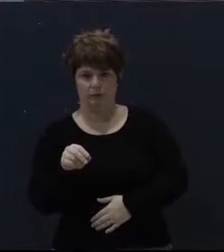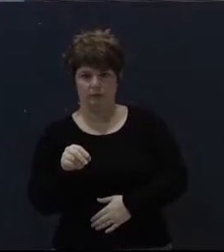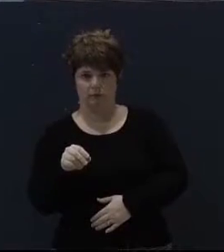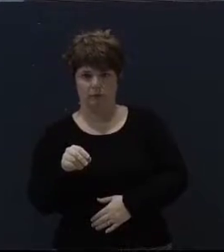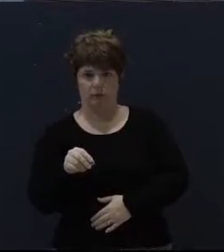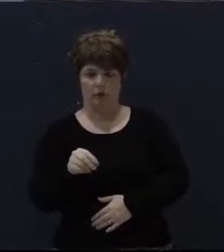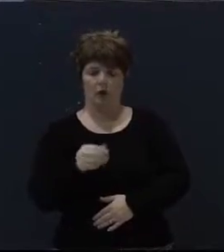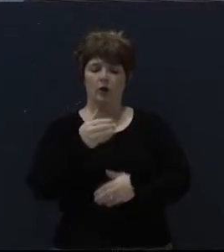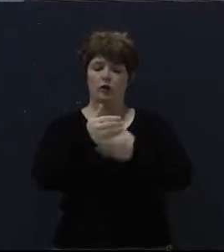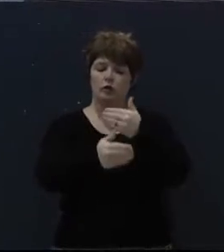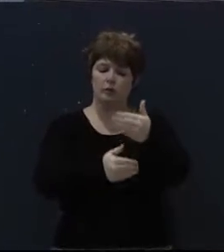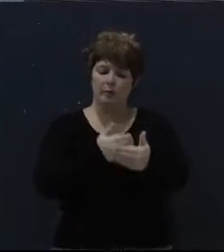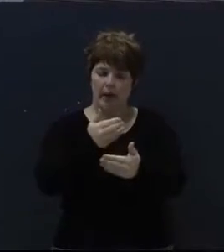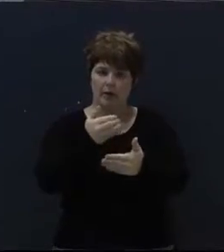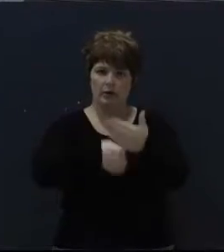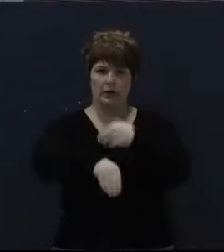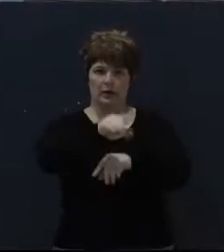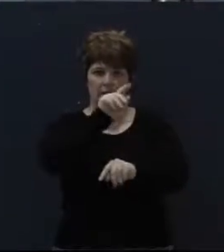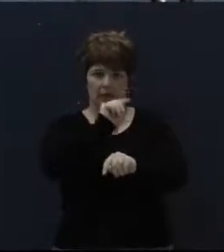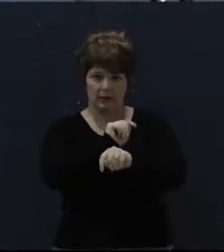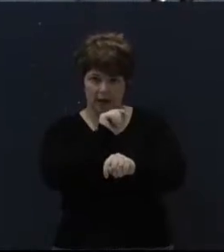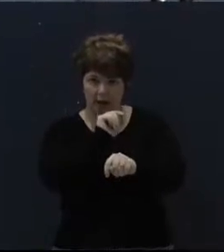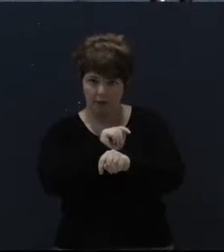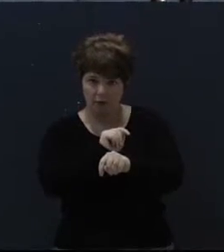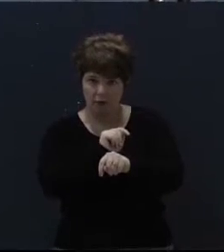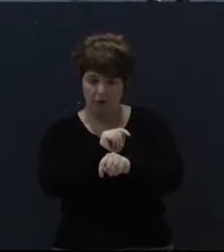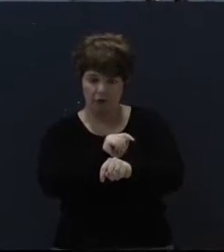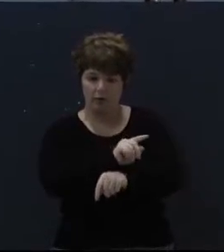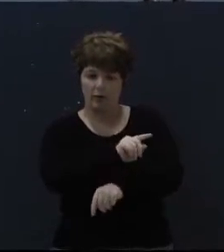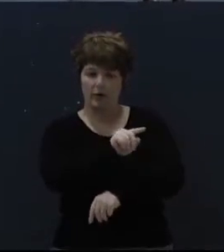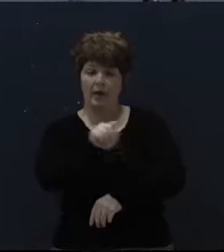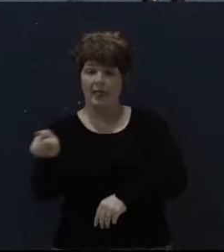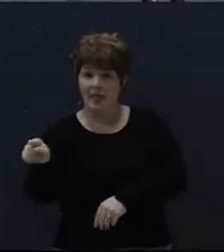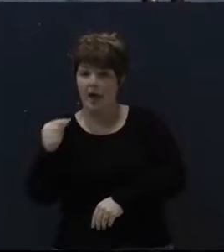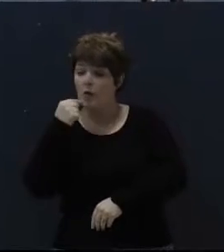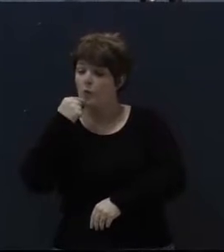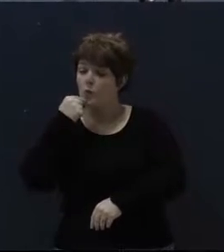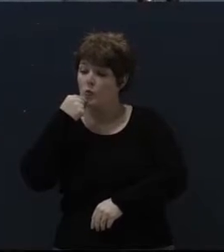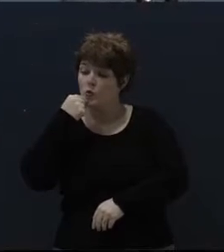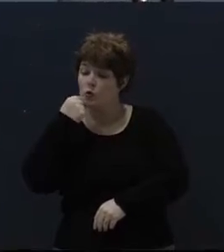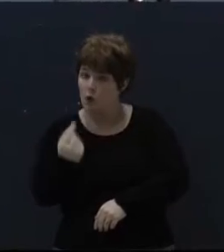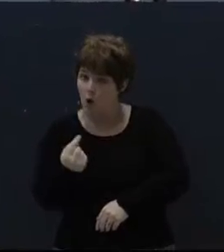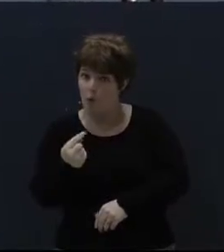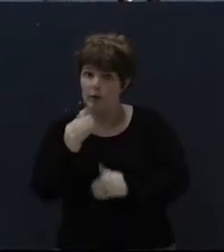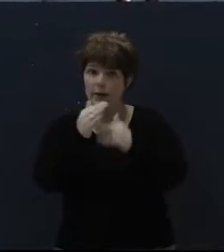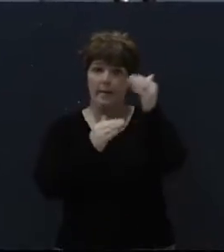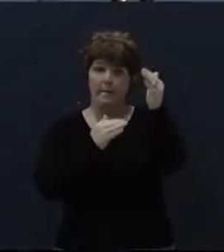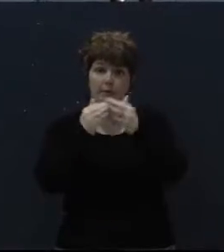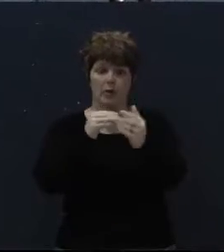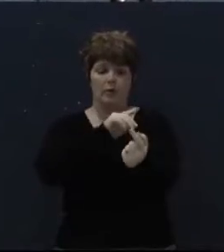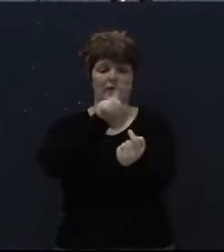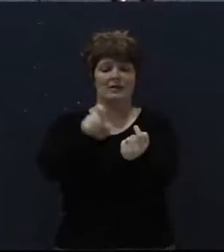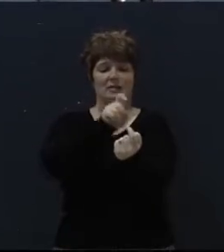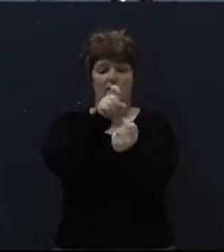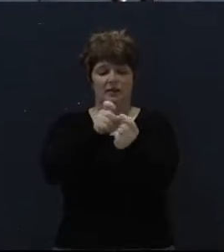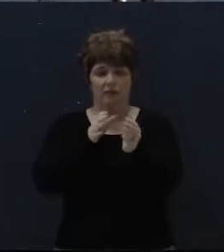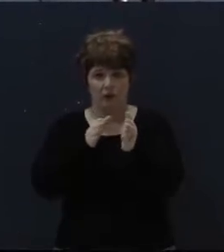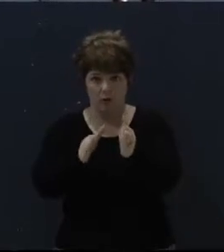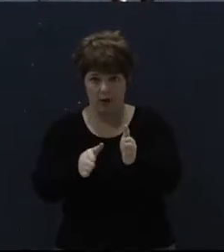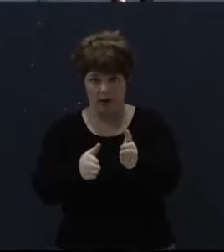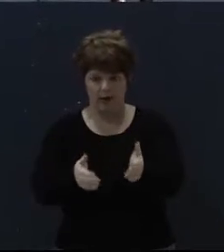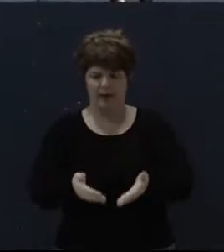pattern in this tabernacle. They were told to build it this way. And I'm going to give you some pictures of it in the